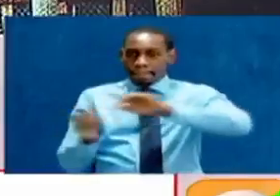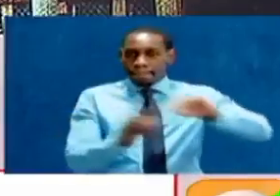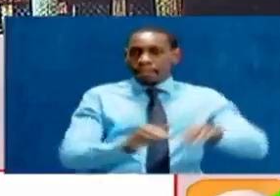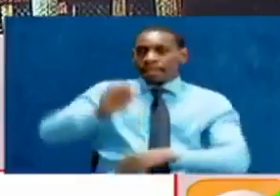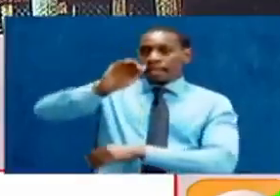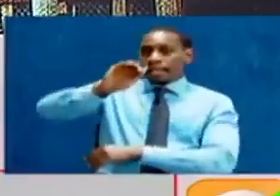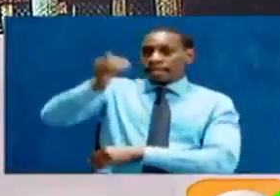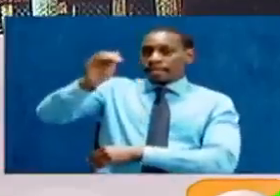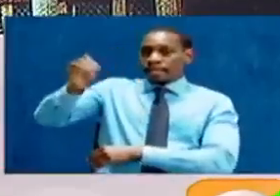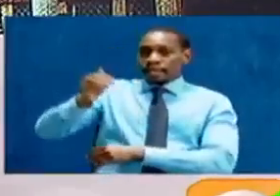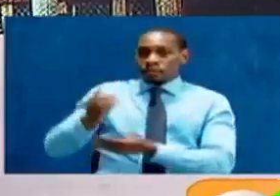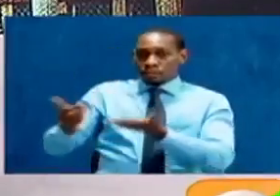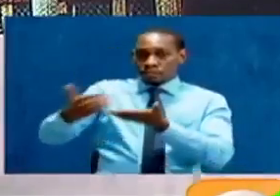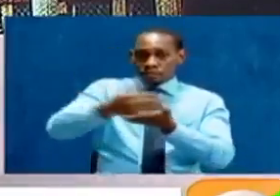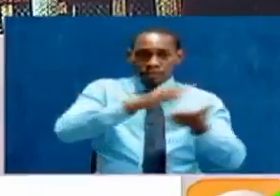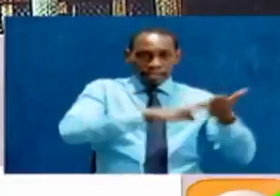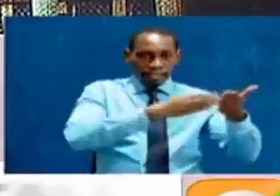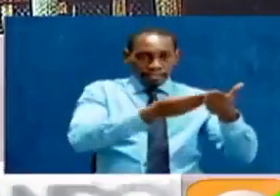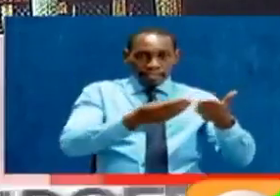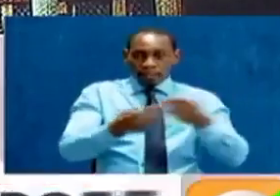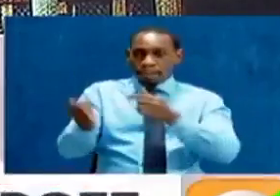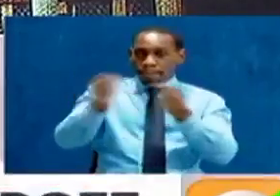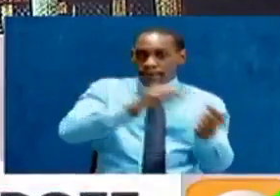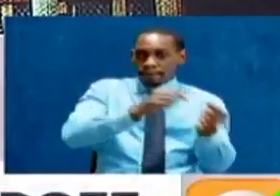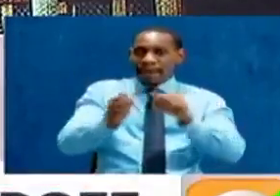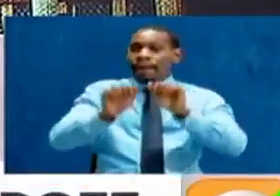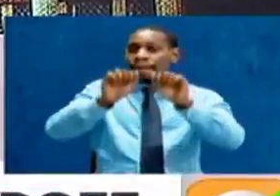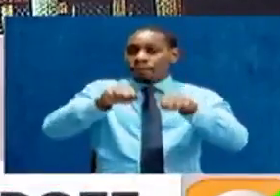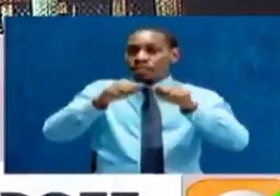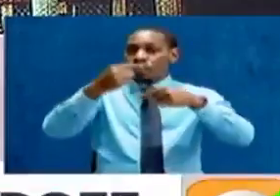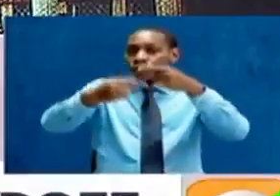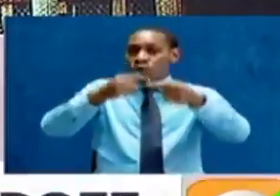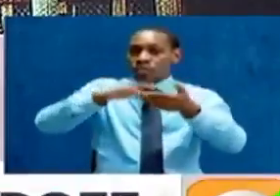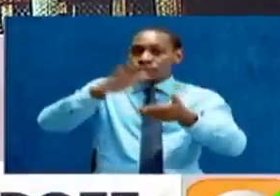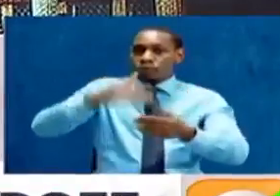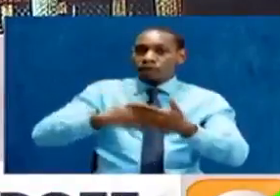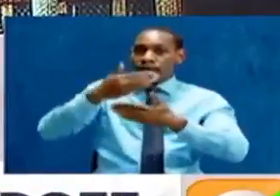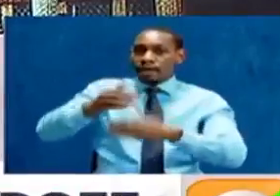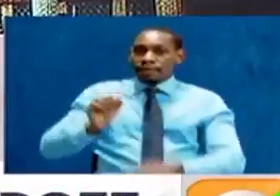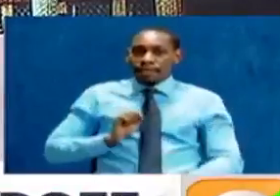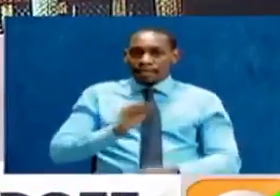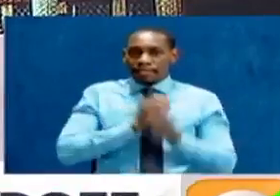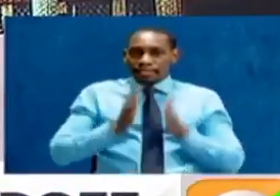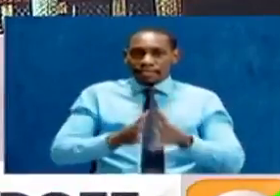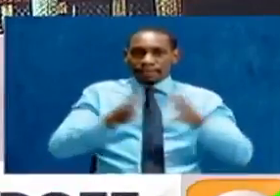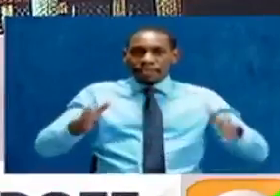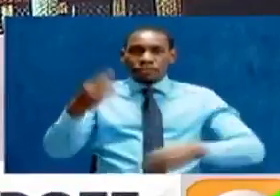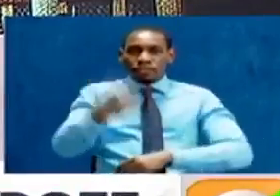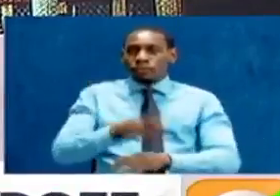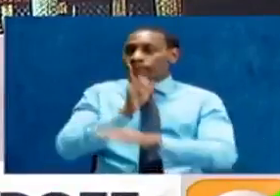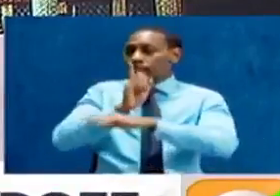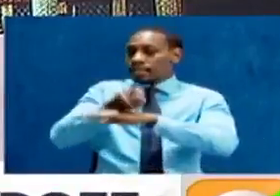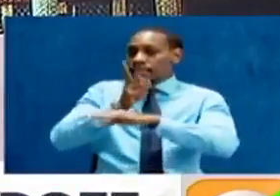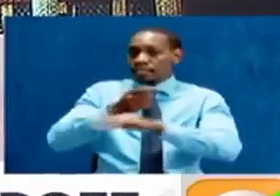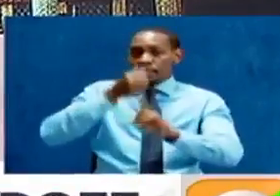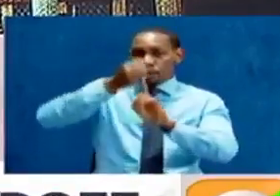Well, the county's revenue-sharing formula row is likely to deepen after Senate Majority Whip Irungu Kang’ata threatened